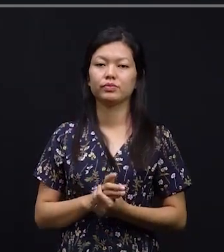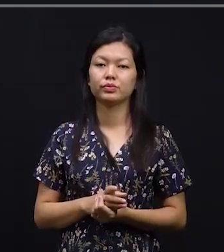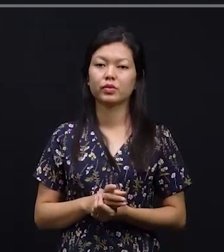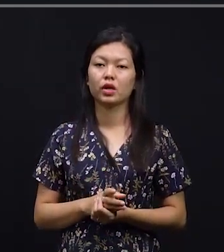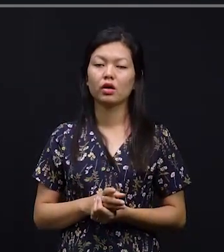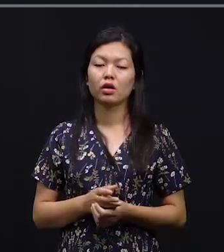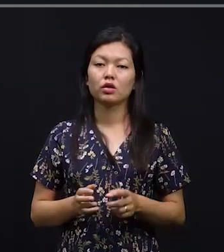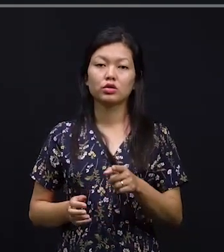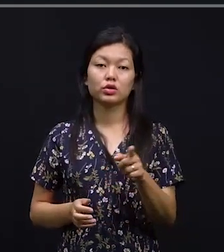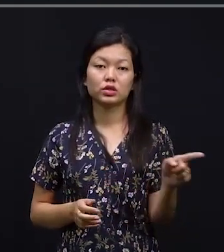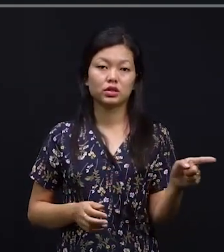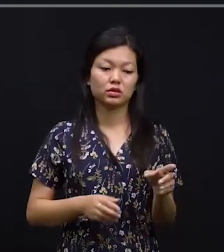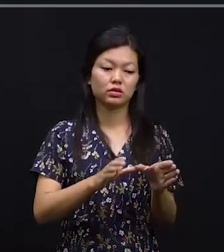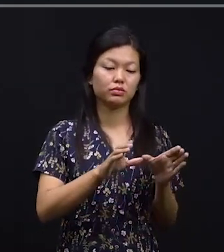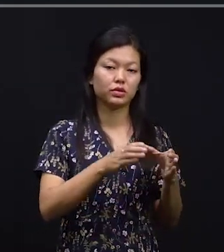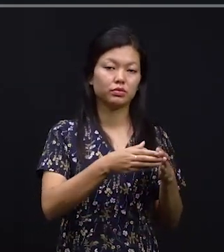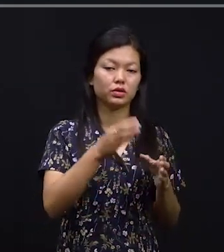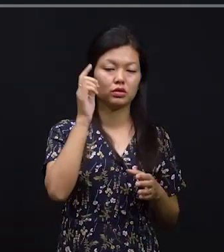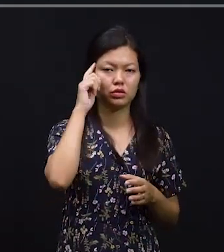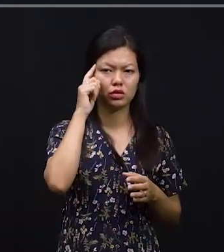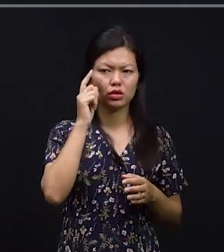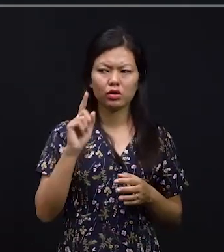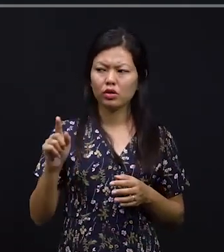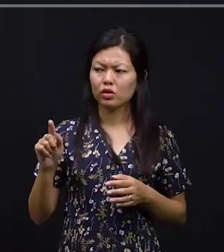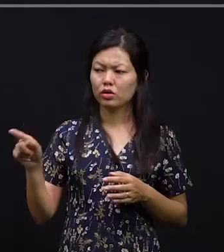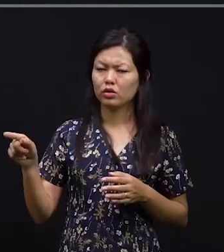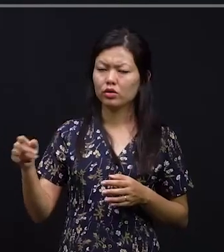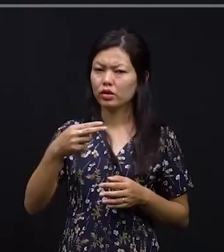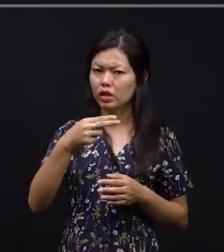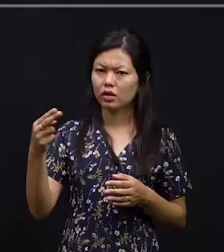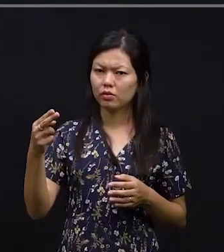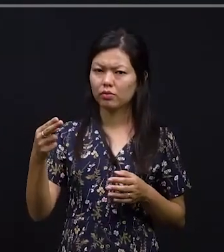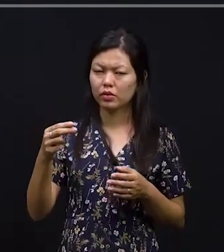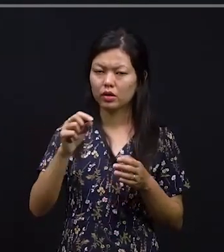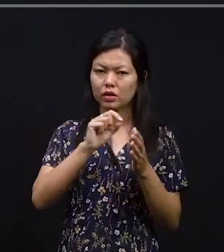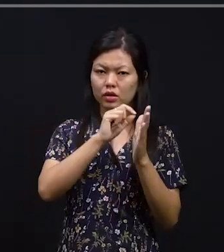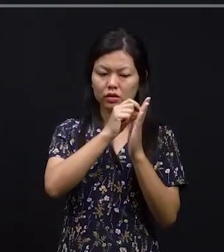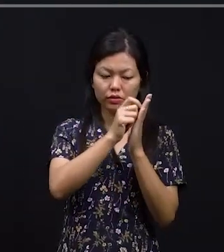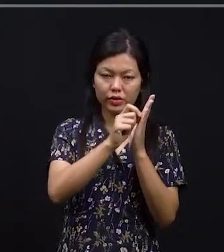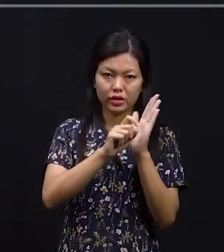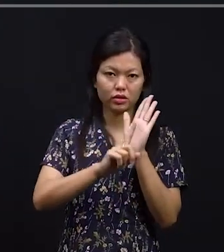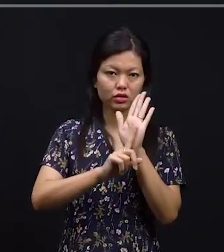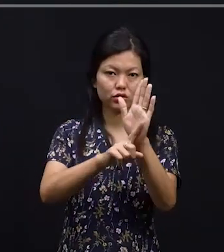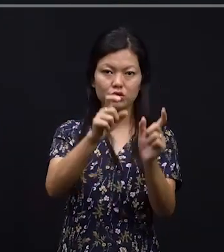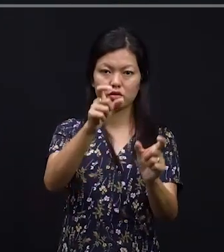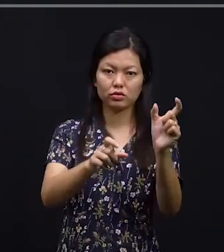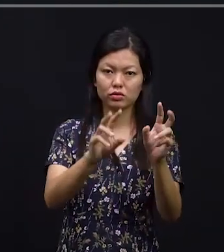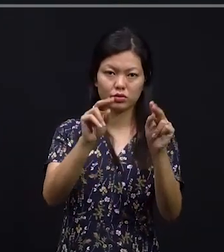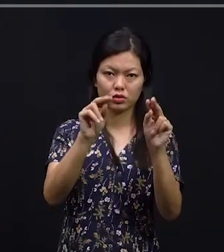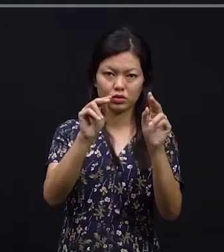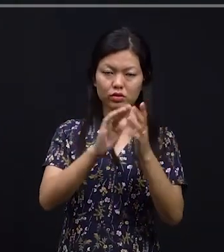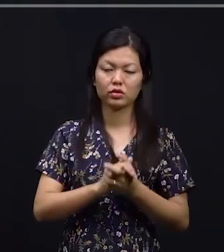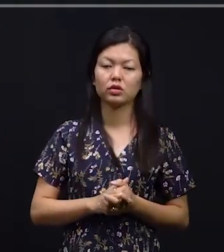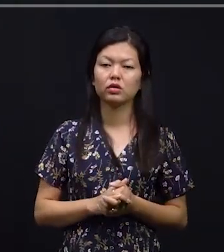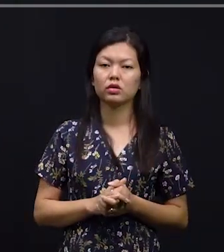was a person like that. Okay, so they thought, you mean you don't want your name to be entered? And Mr. Scrooge said, no, I do not want to